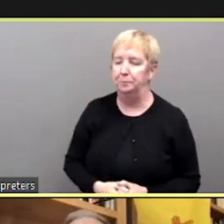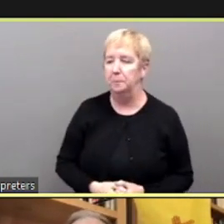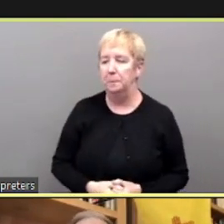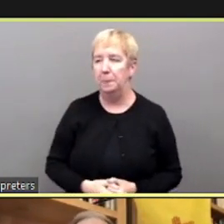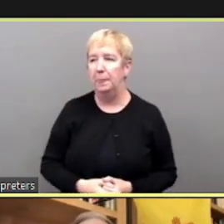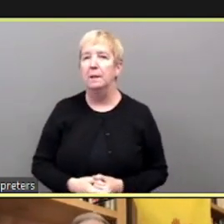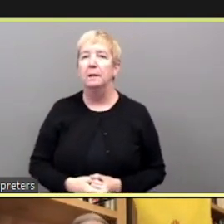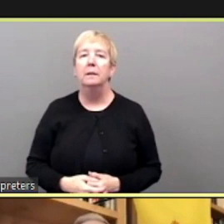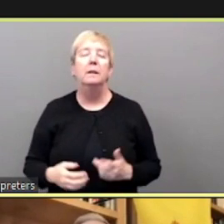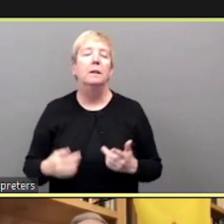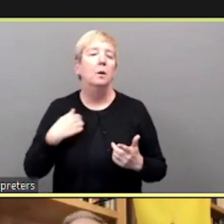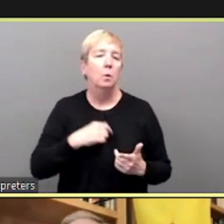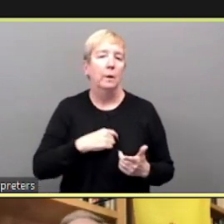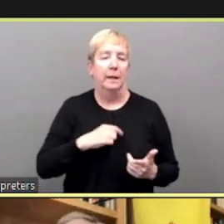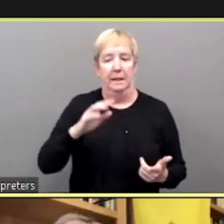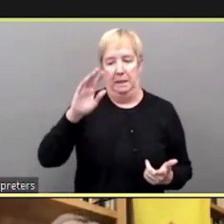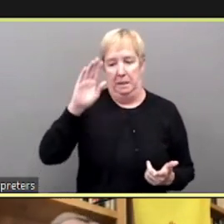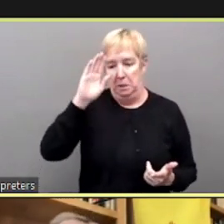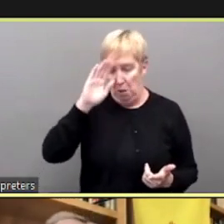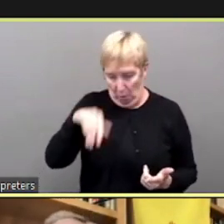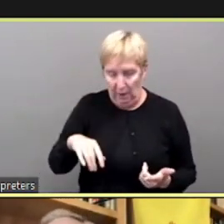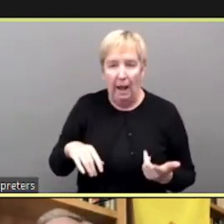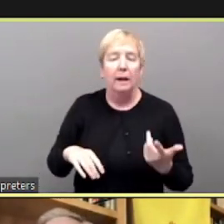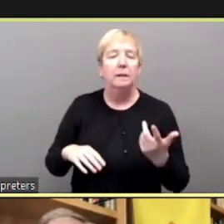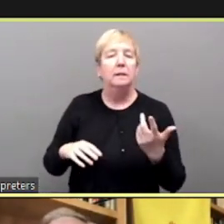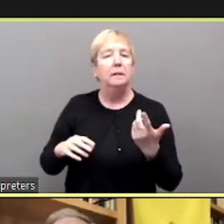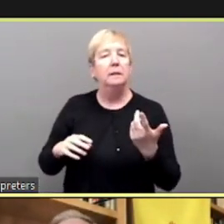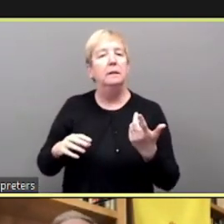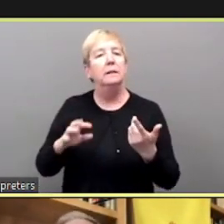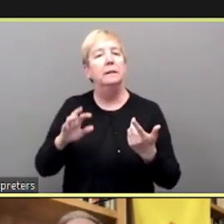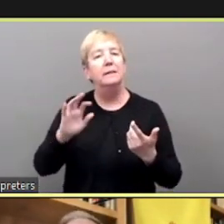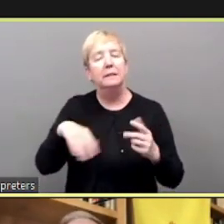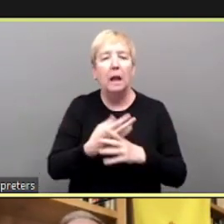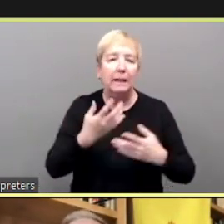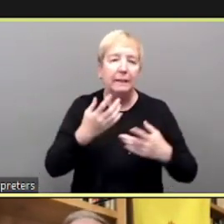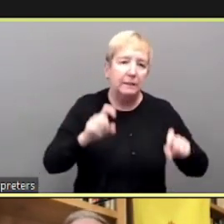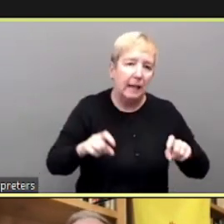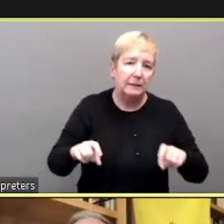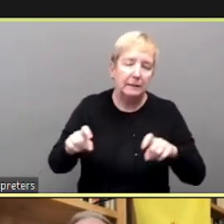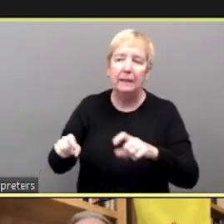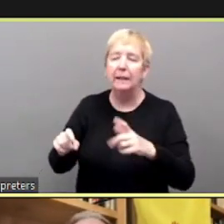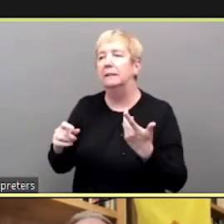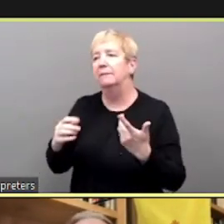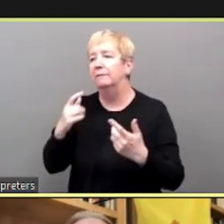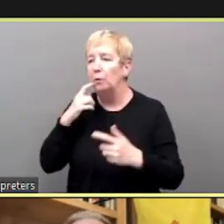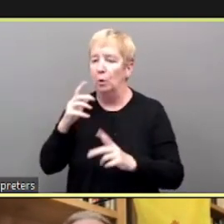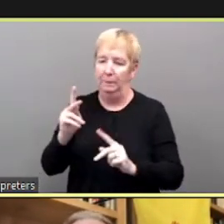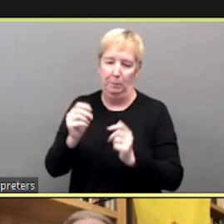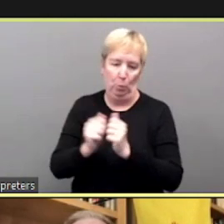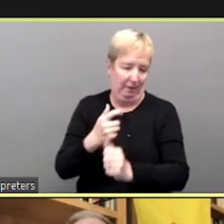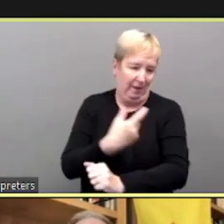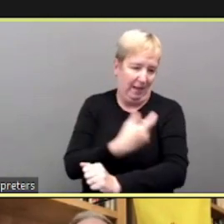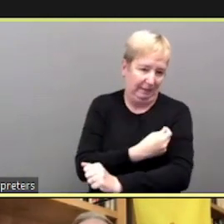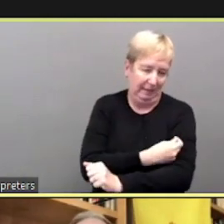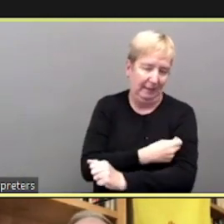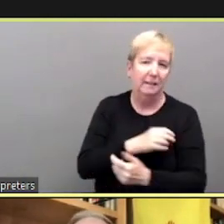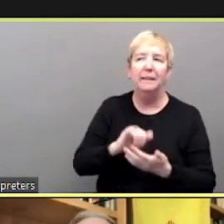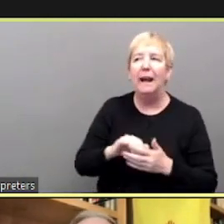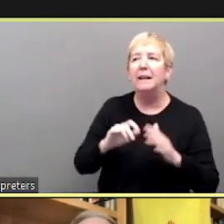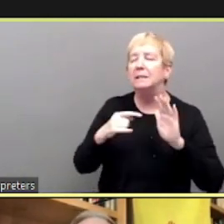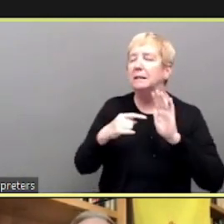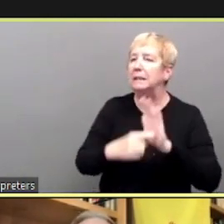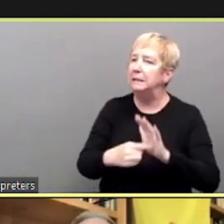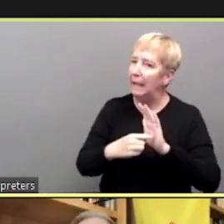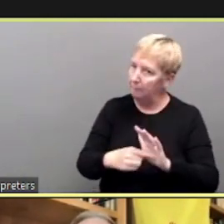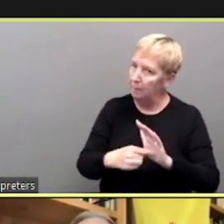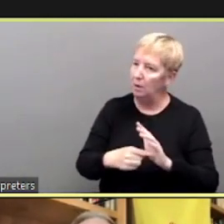care, doing this sort of testing in vaccinated individuals is an example of